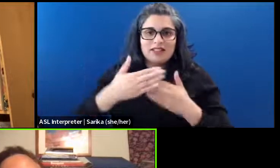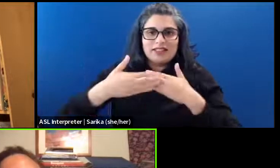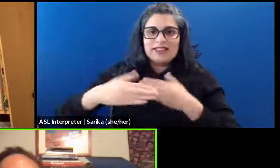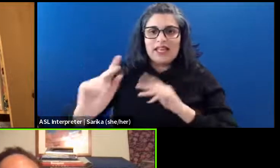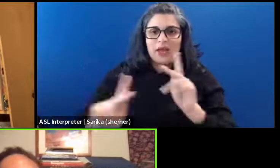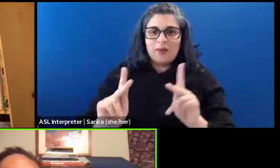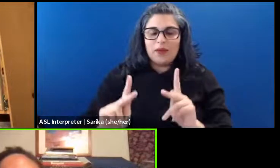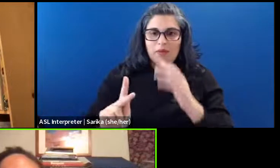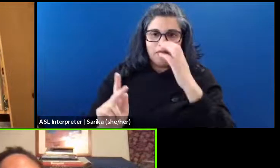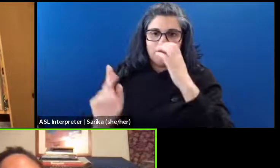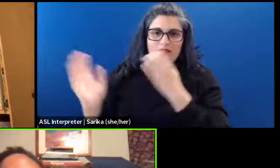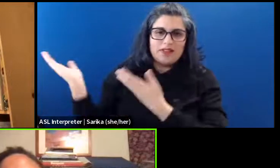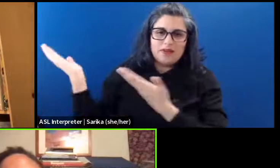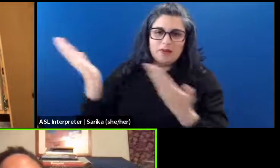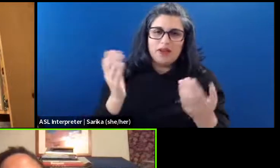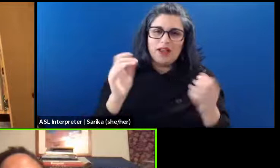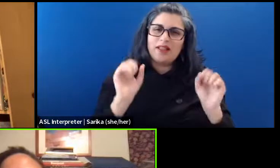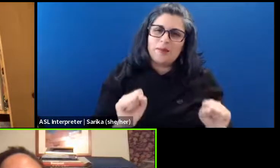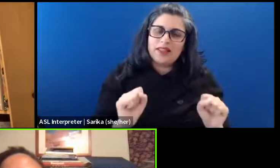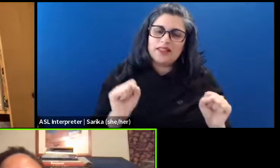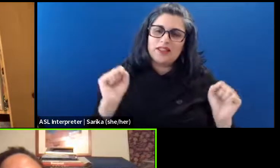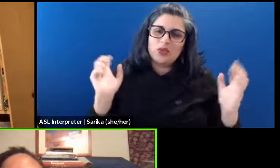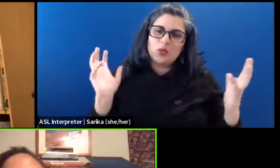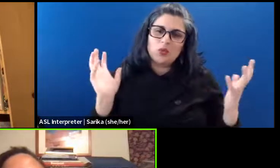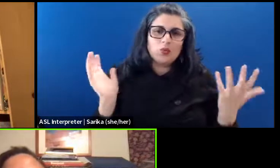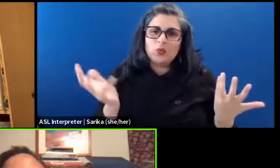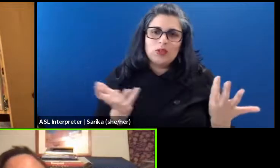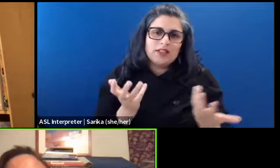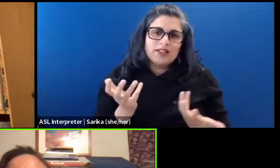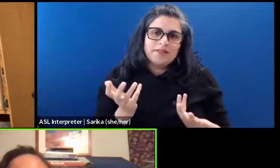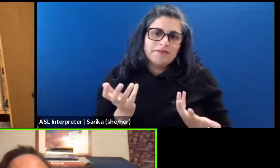bring with them, this ability to